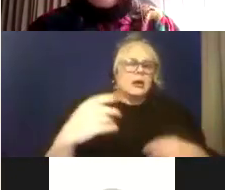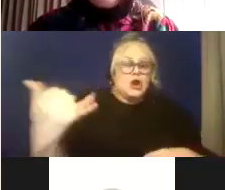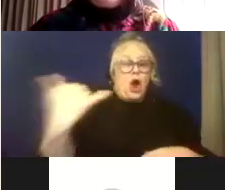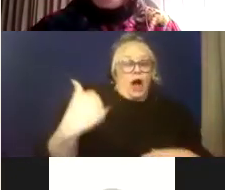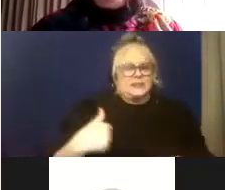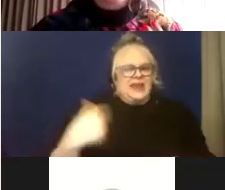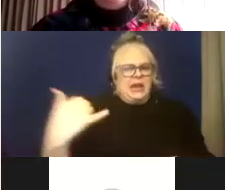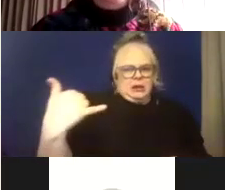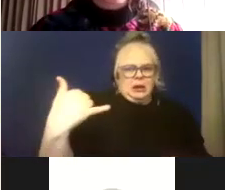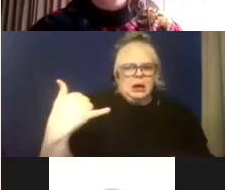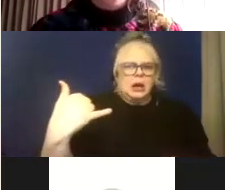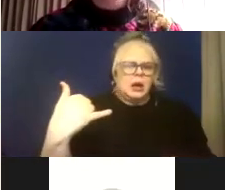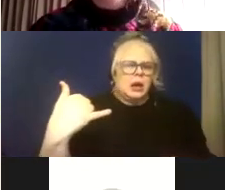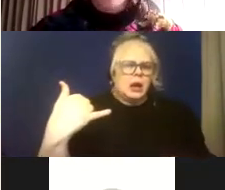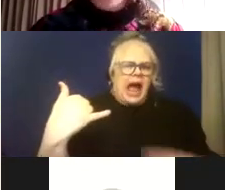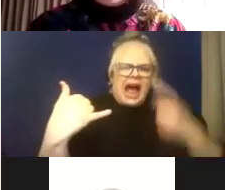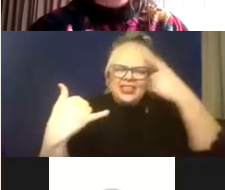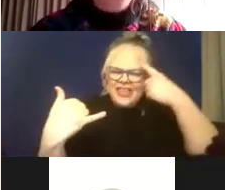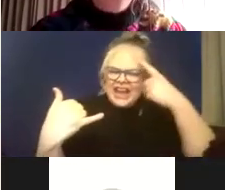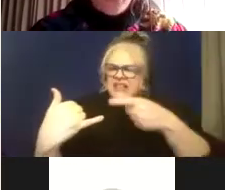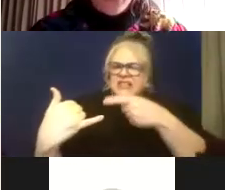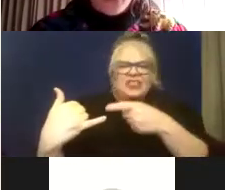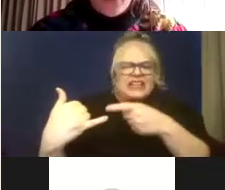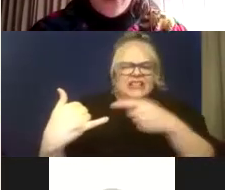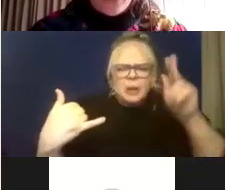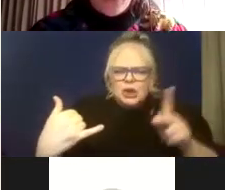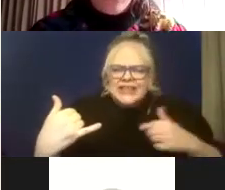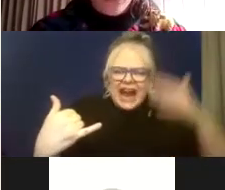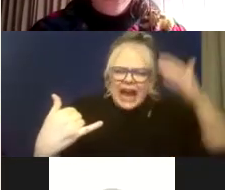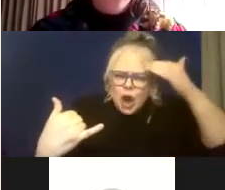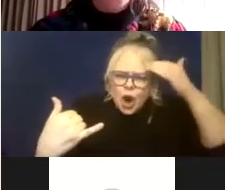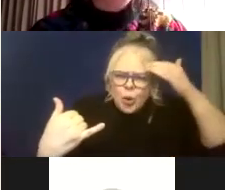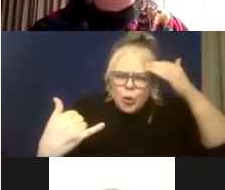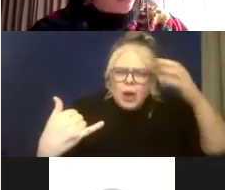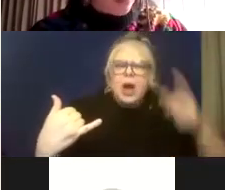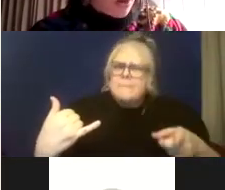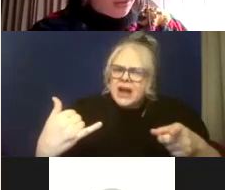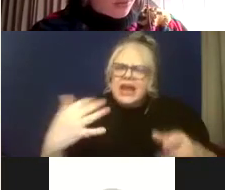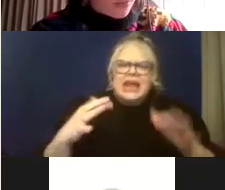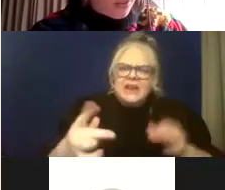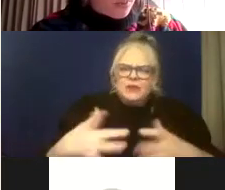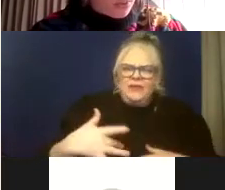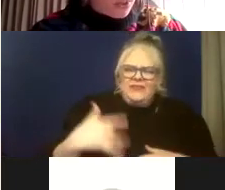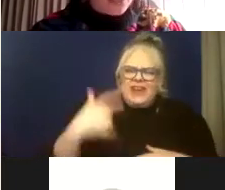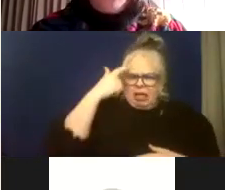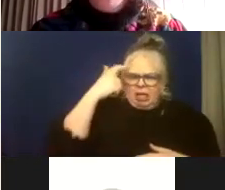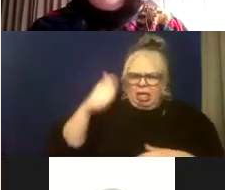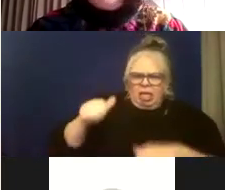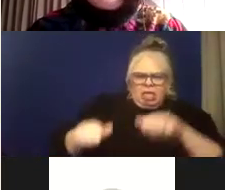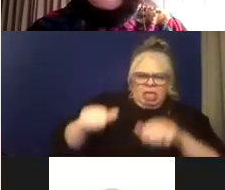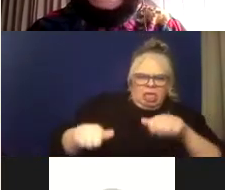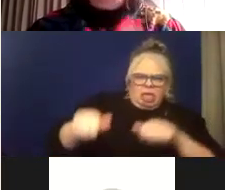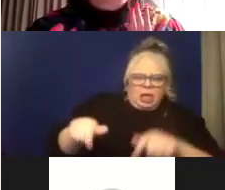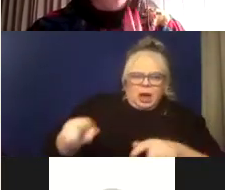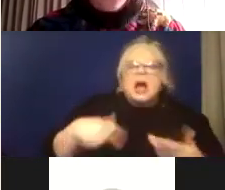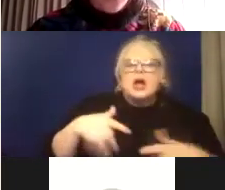reason, slowing down to think about, does it make sense that this person would be calling me? Does it sound like I'm talking to a real person?